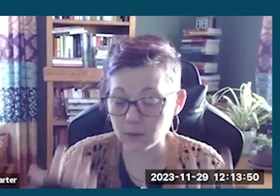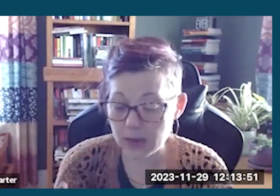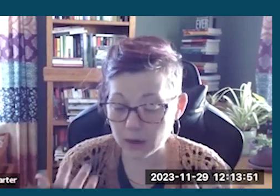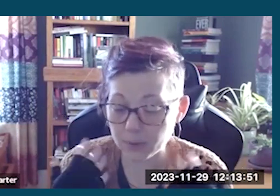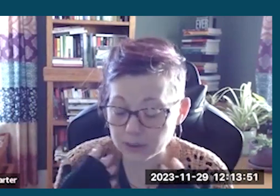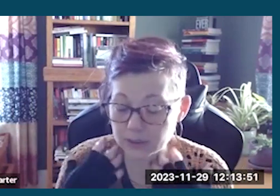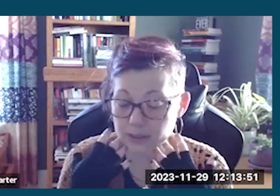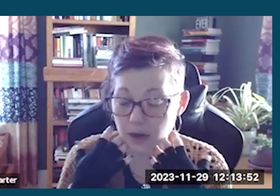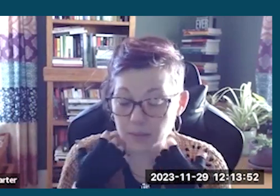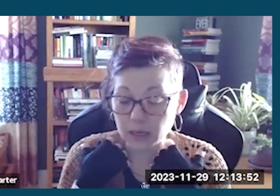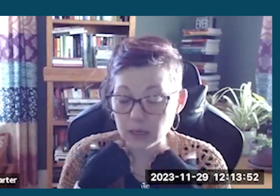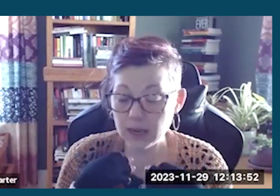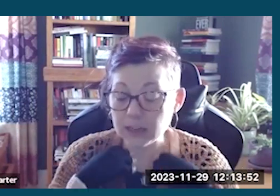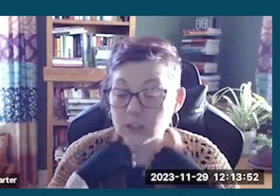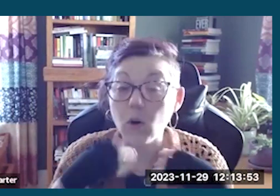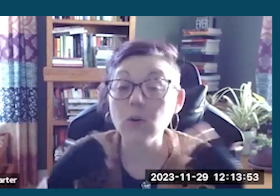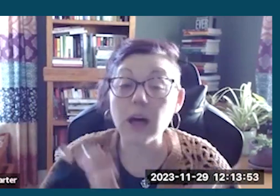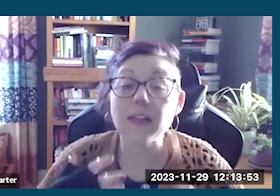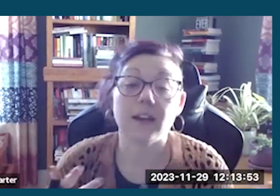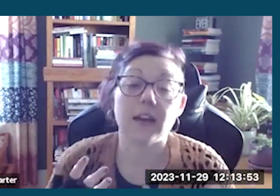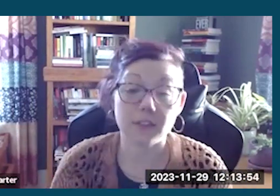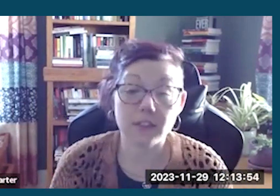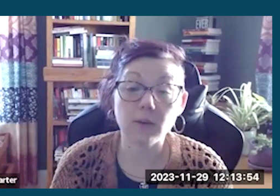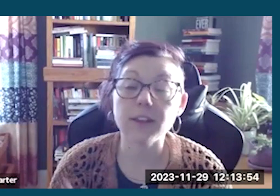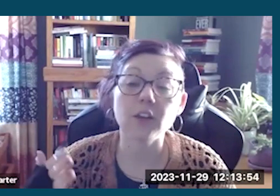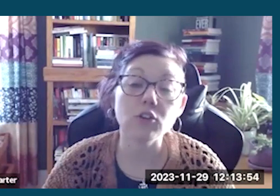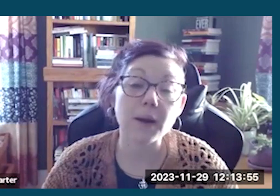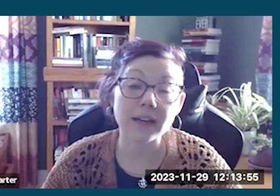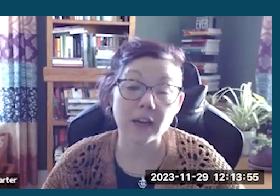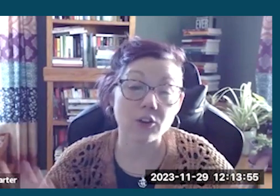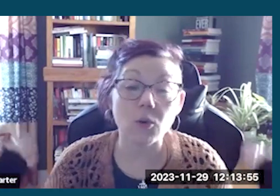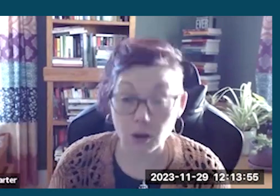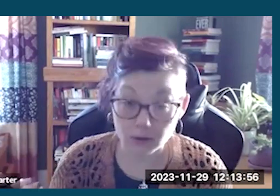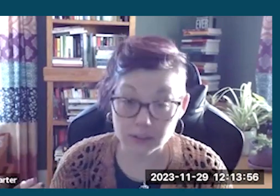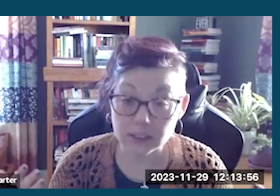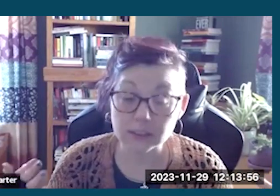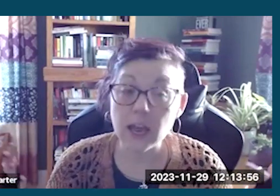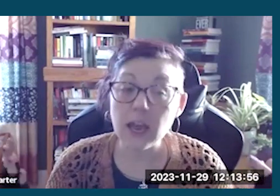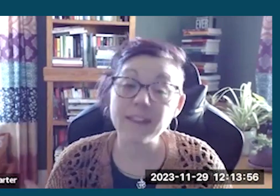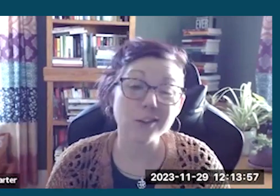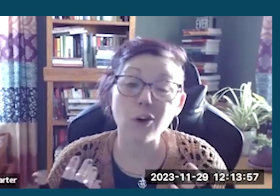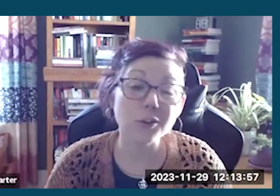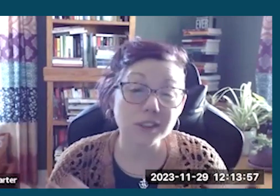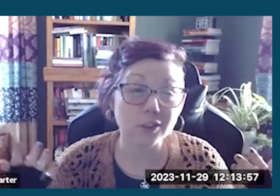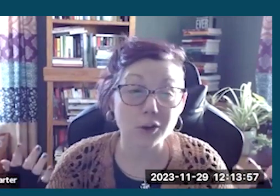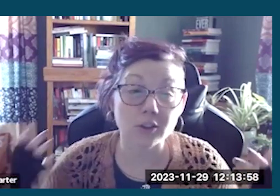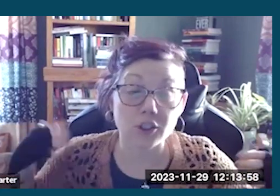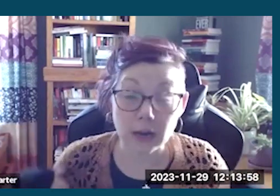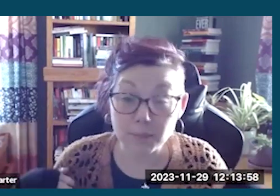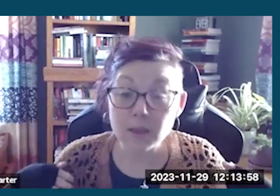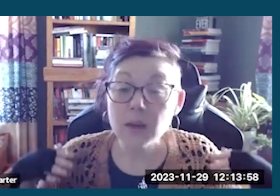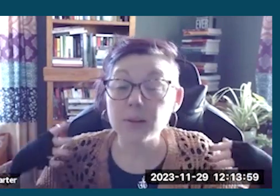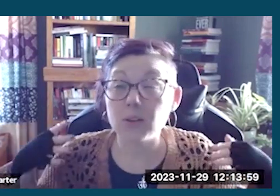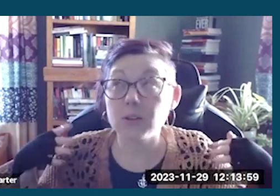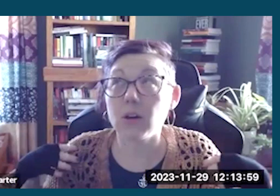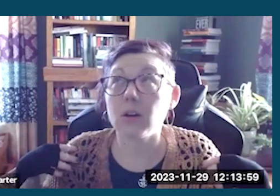make it so that a person is coming, has a whole lot they have to deal with, and you might not know all those things, and that all those things aren't your